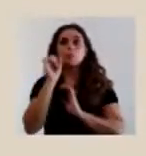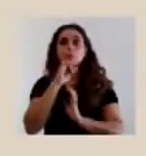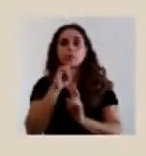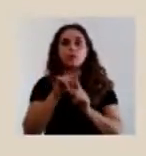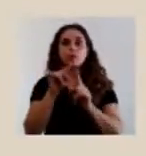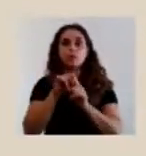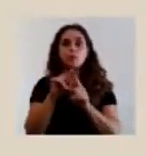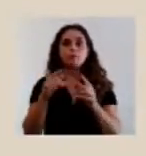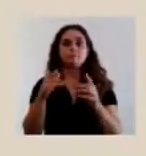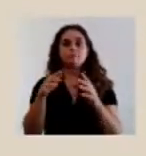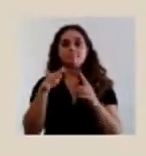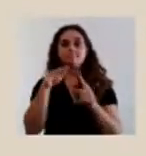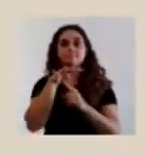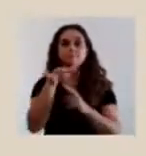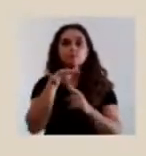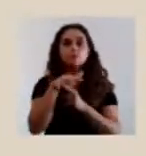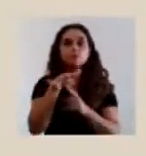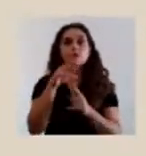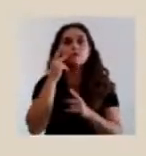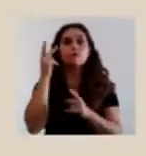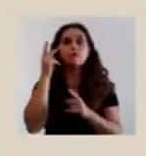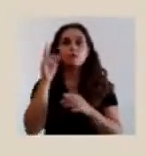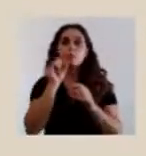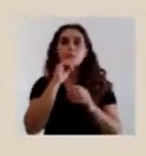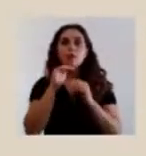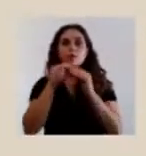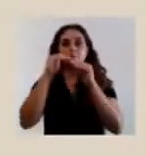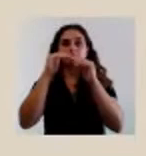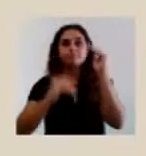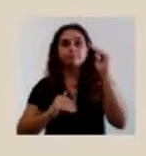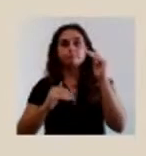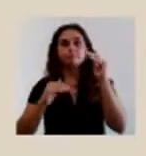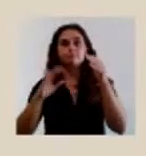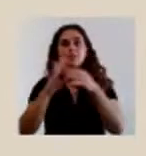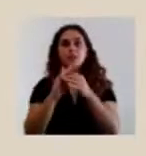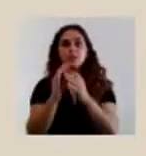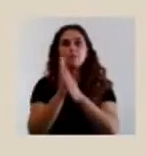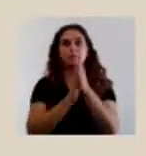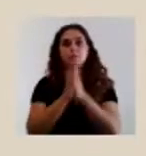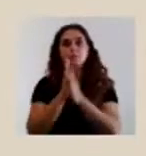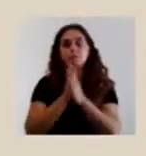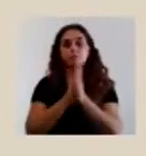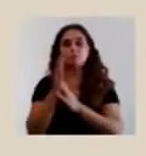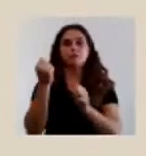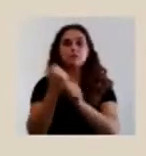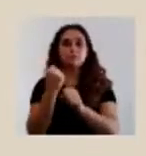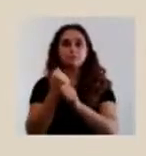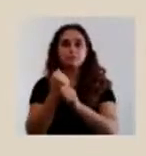someone's livelihood, as it can create inequalities in hiring opportunities.